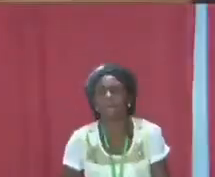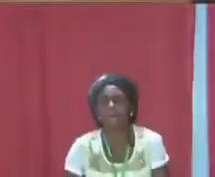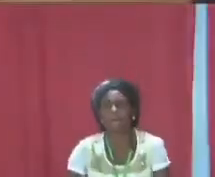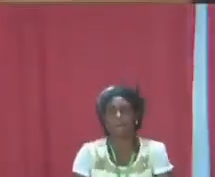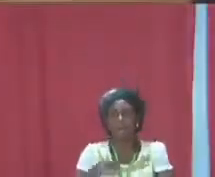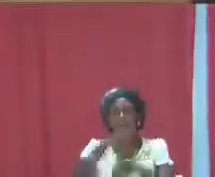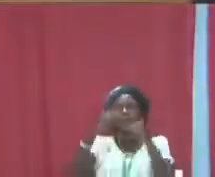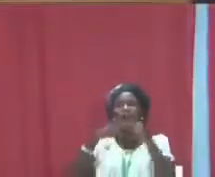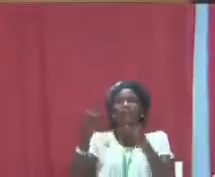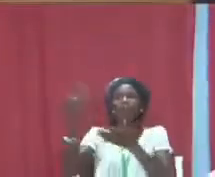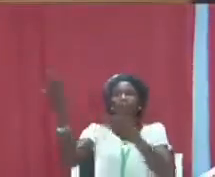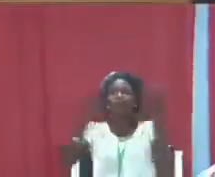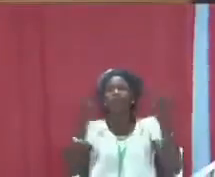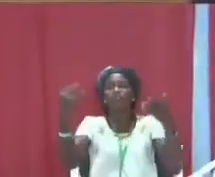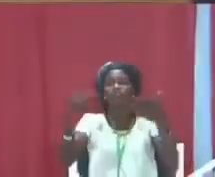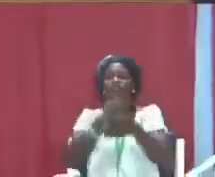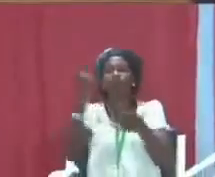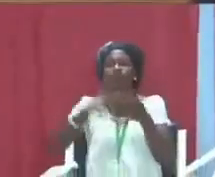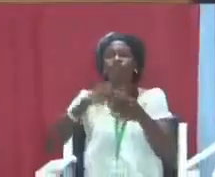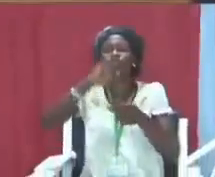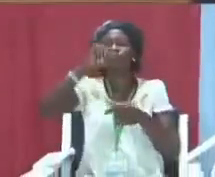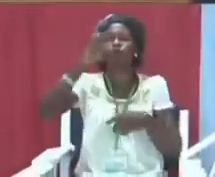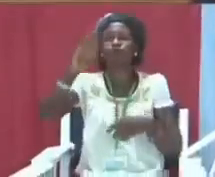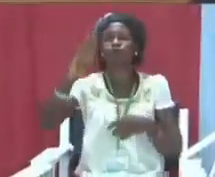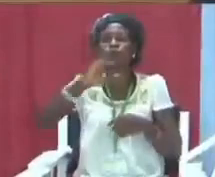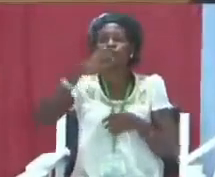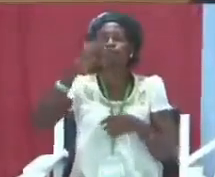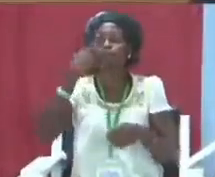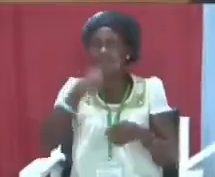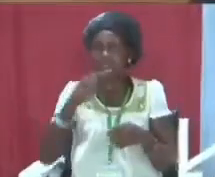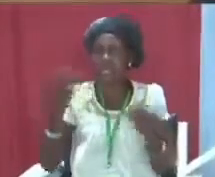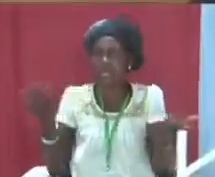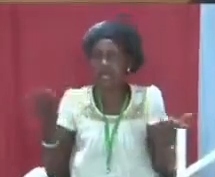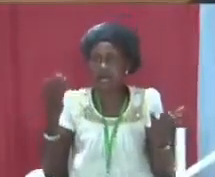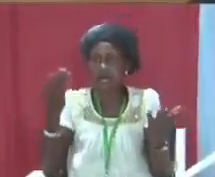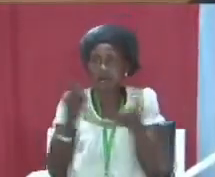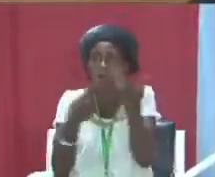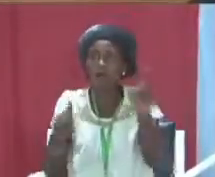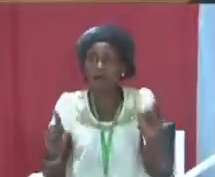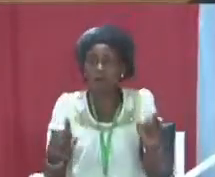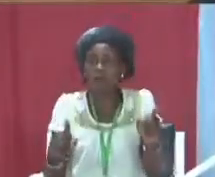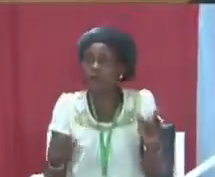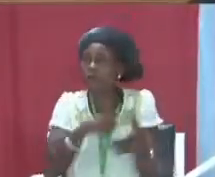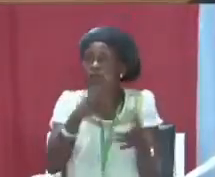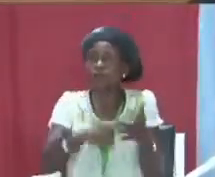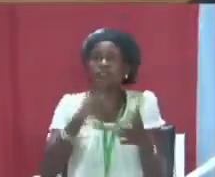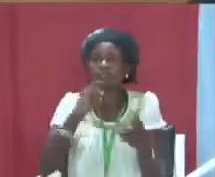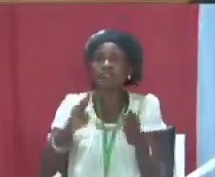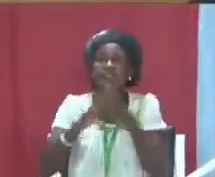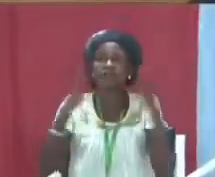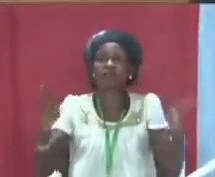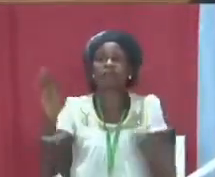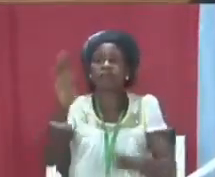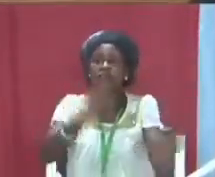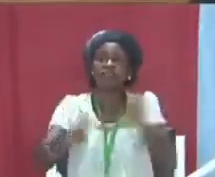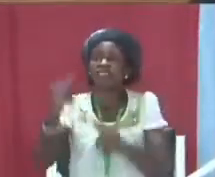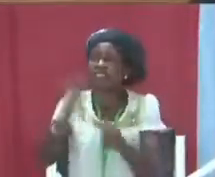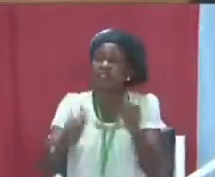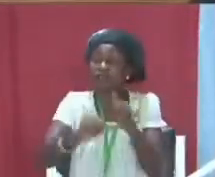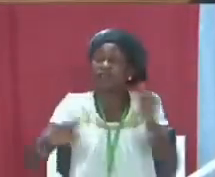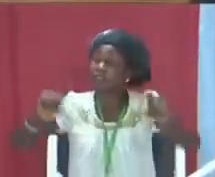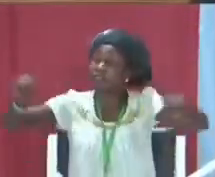When they brought the news to Job, Job said, this is a siege. Everything